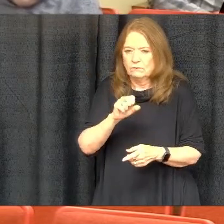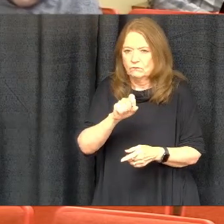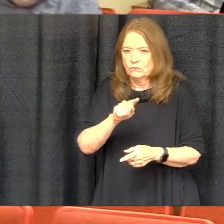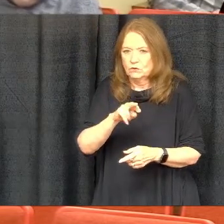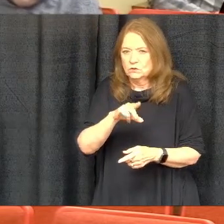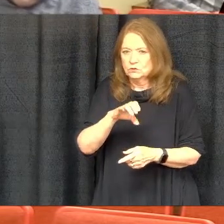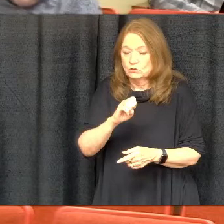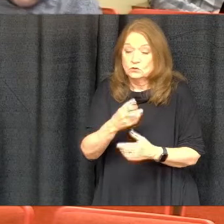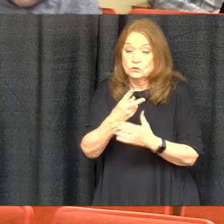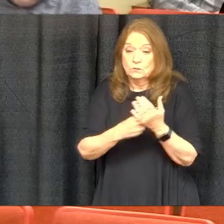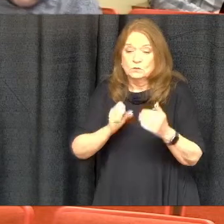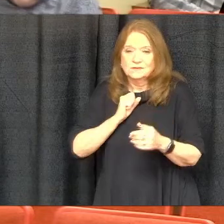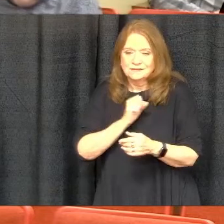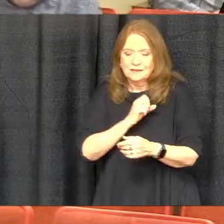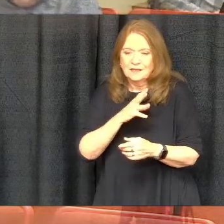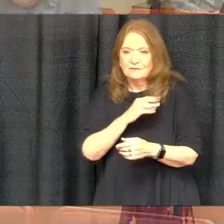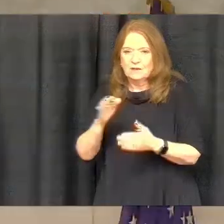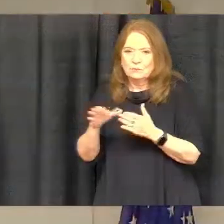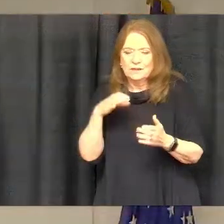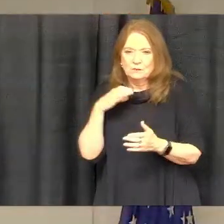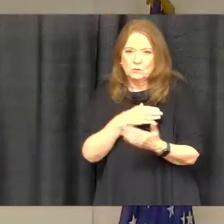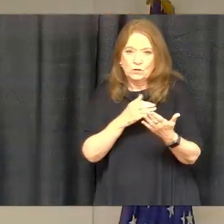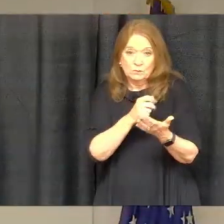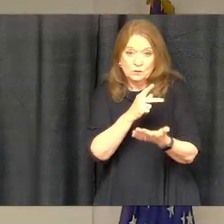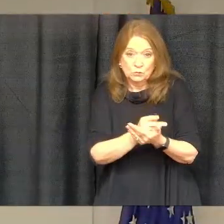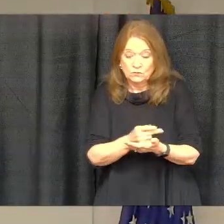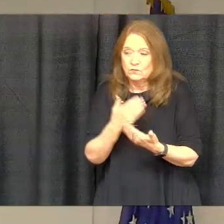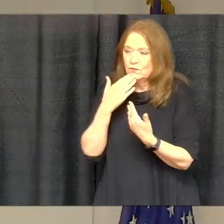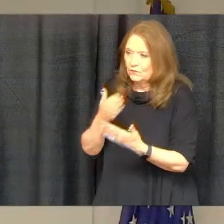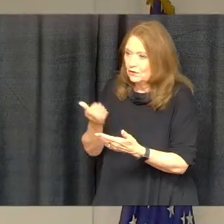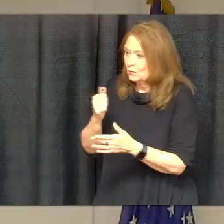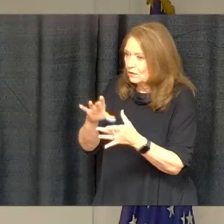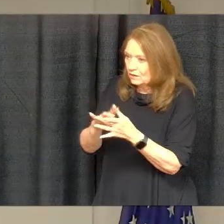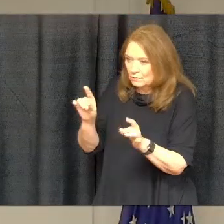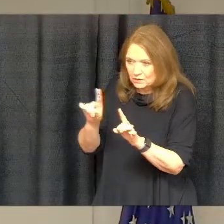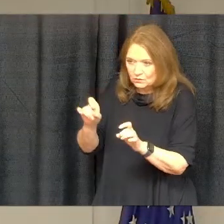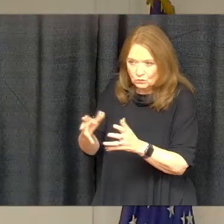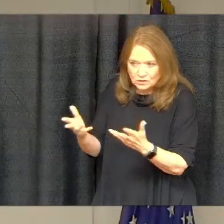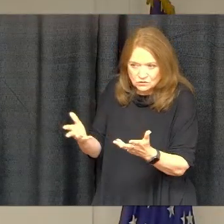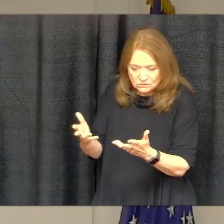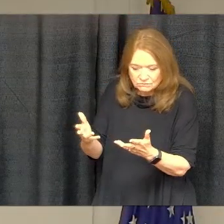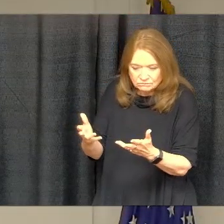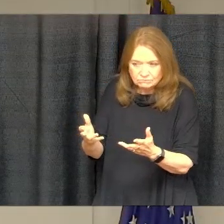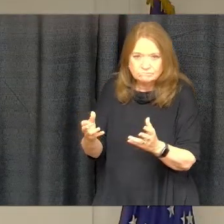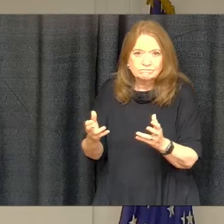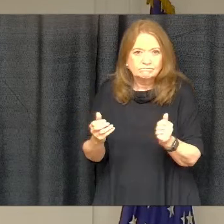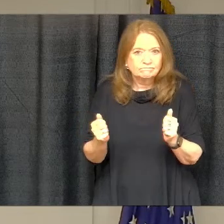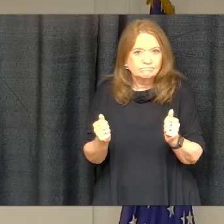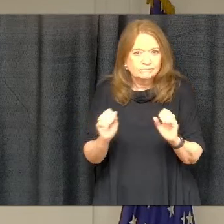recommends approval. Thank you, Mr. Tyndall. Any comment or question regarding ordinance 32? Seeing none, we're ready for